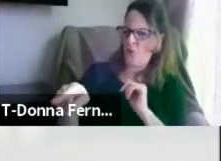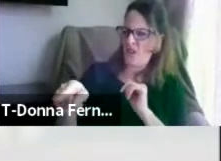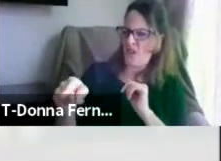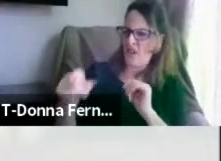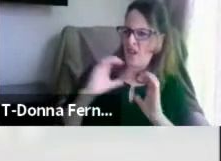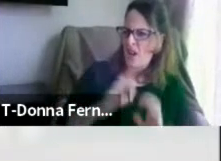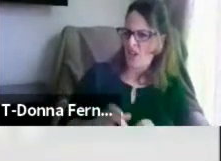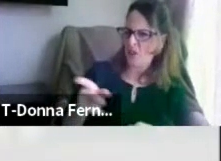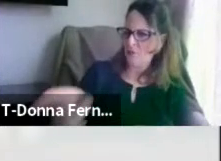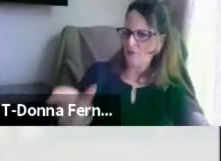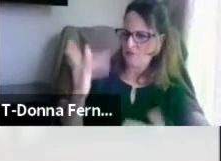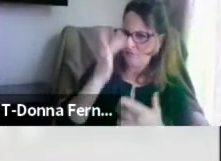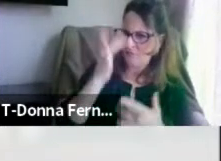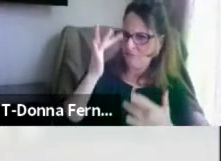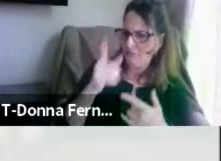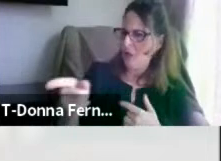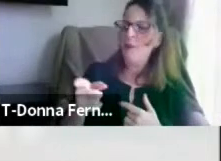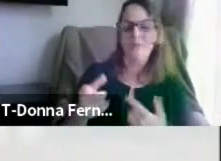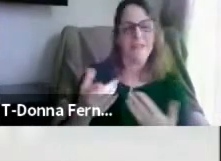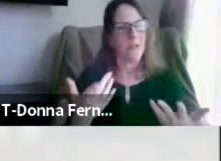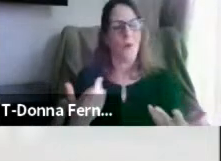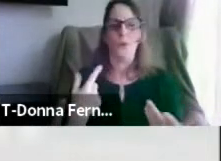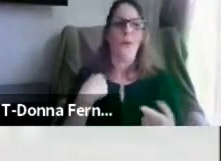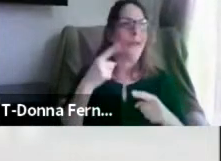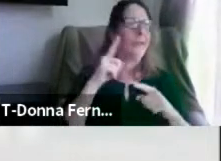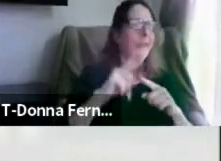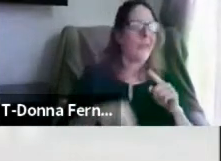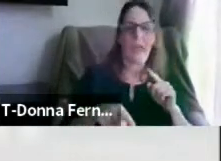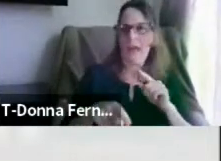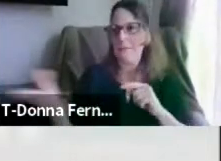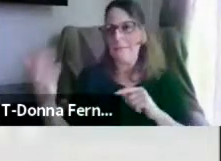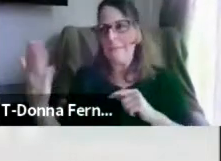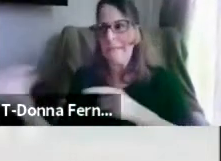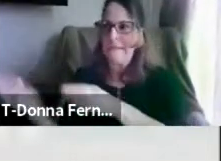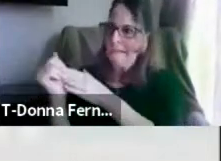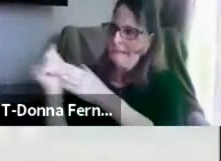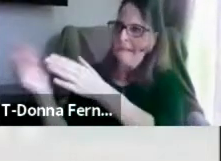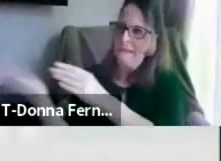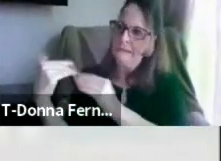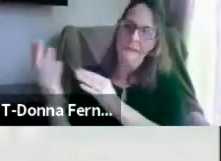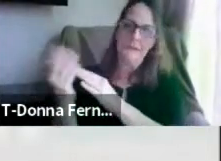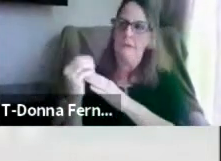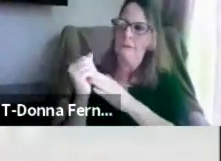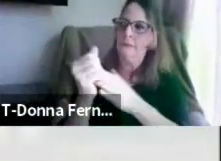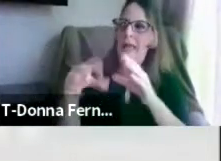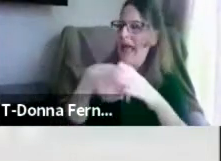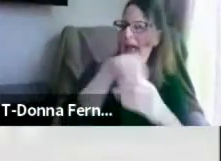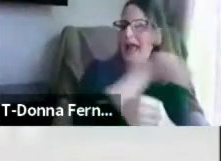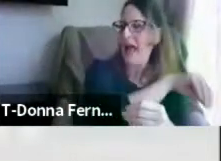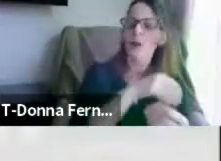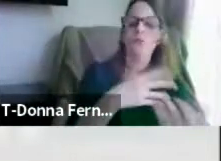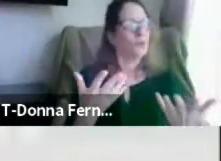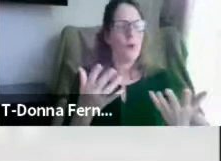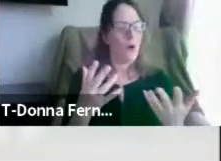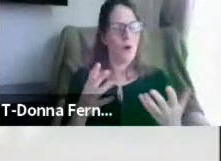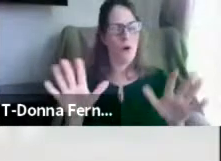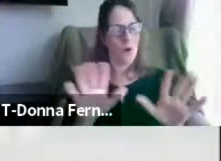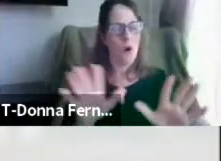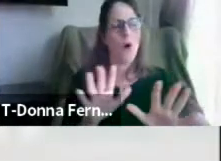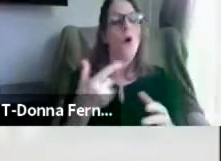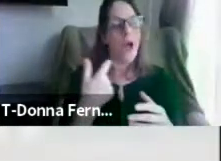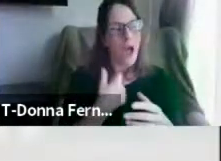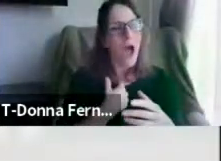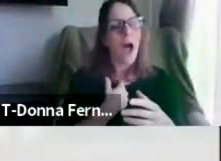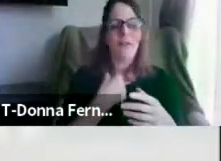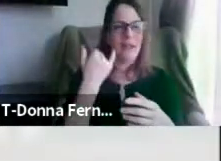This can be tricky because, of course, we can't just escort the guest off of our property. So we have to train staff on how to react